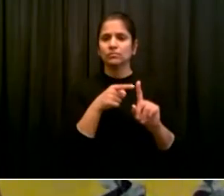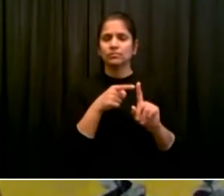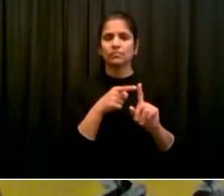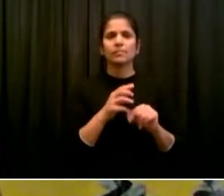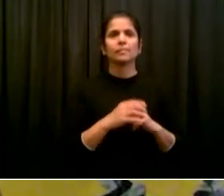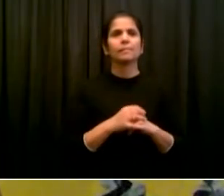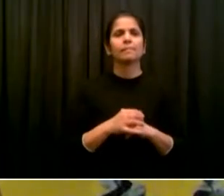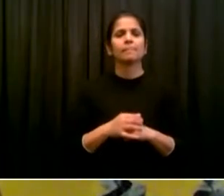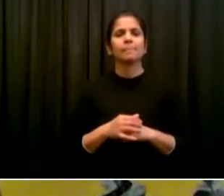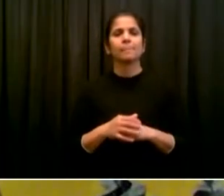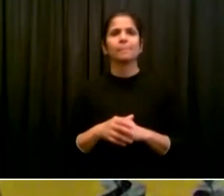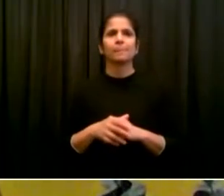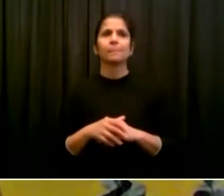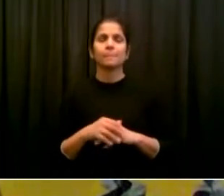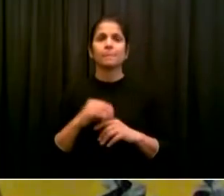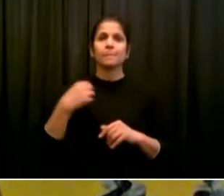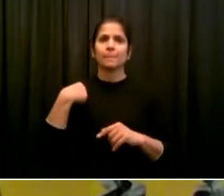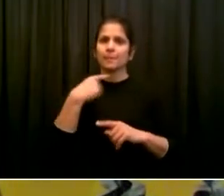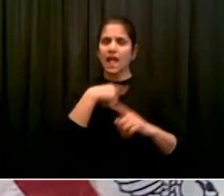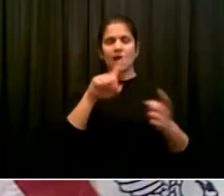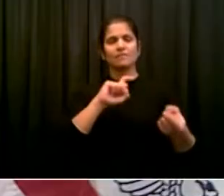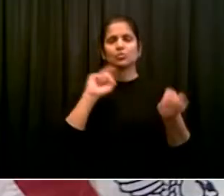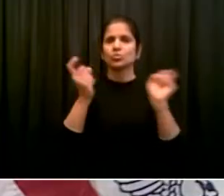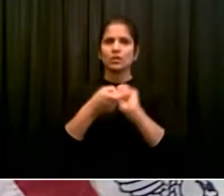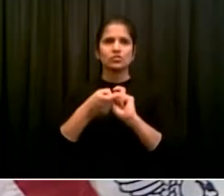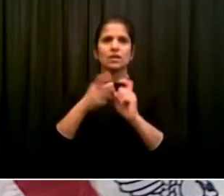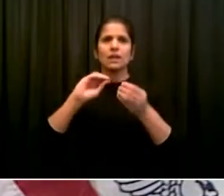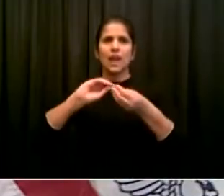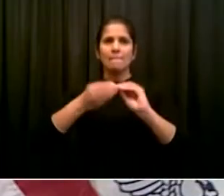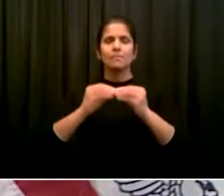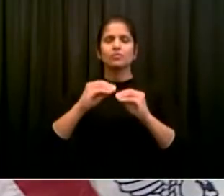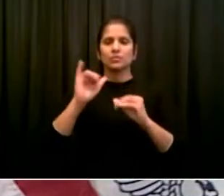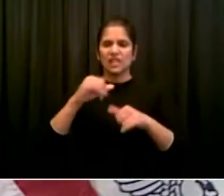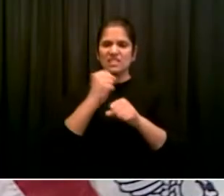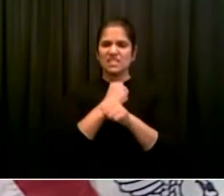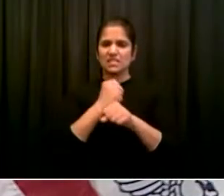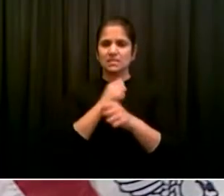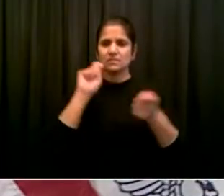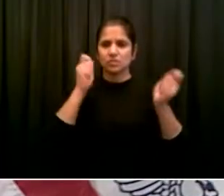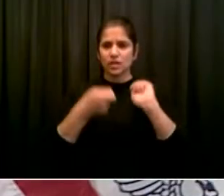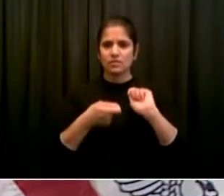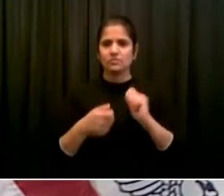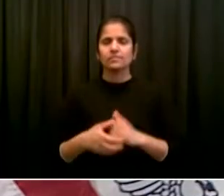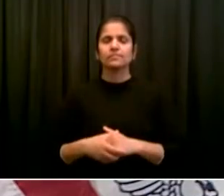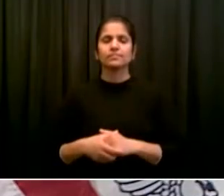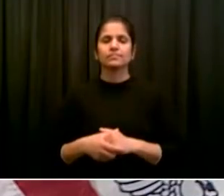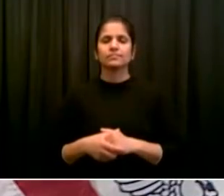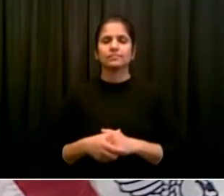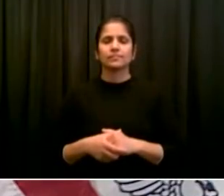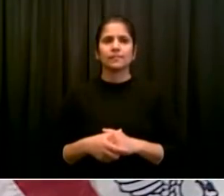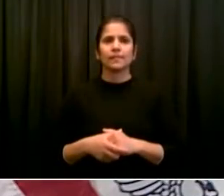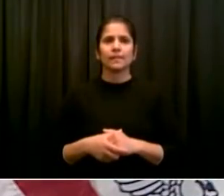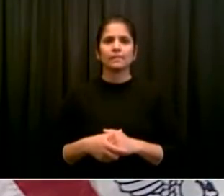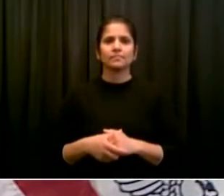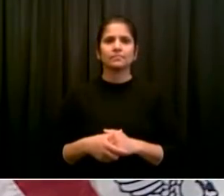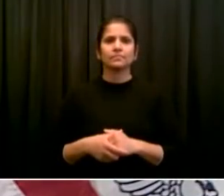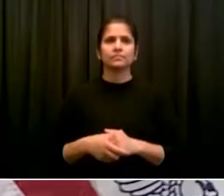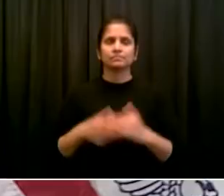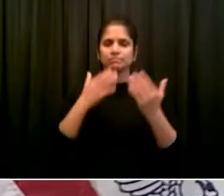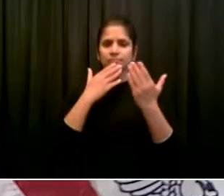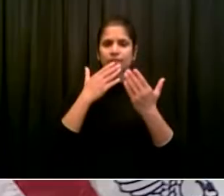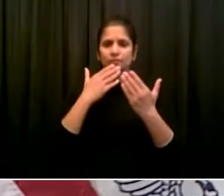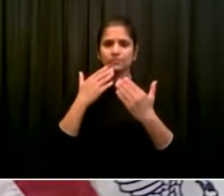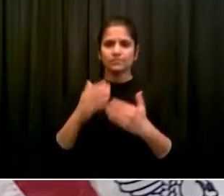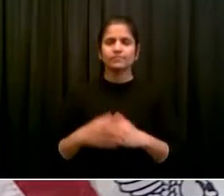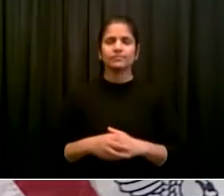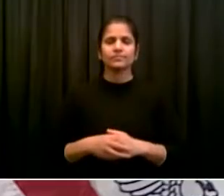statistics. Thank you very much. Go ahead, Michael. That's it. Thank you. Thank you. We have time for